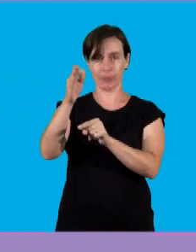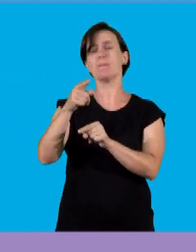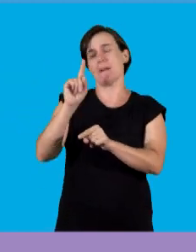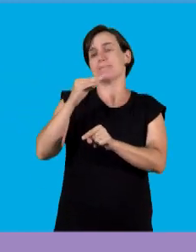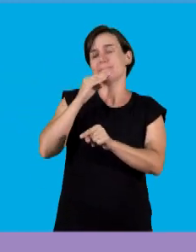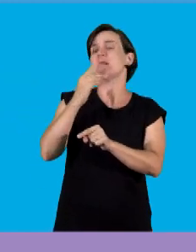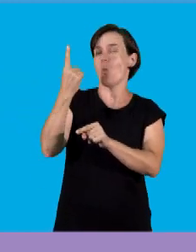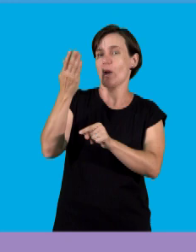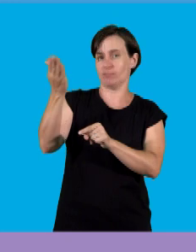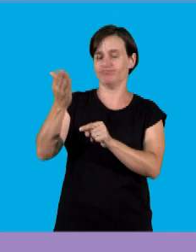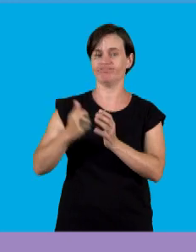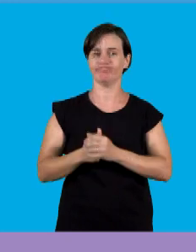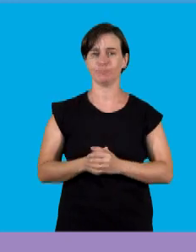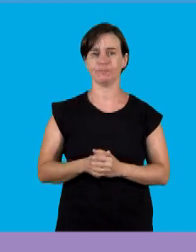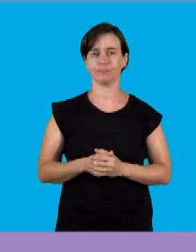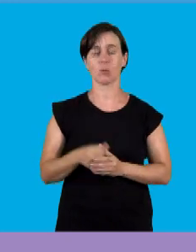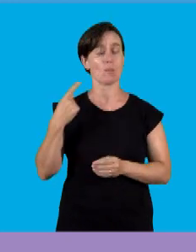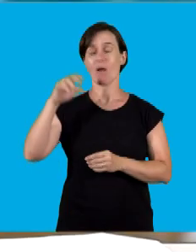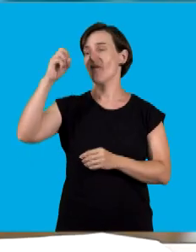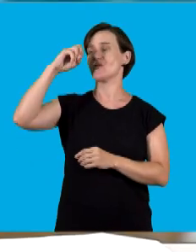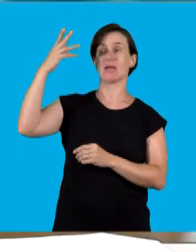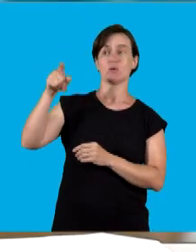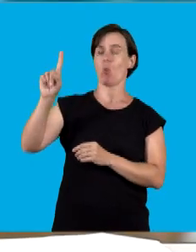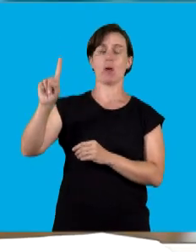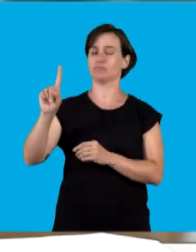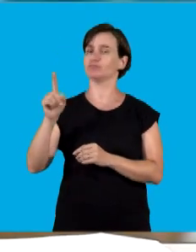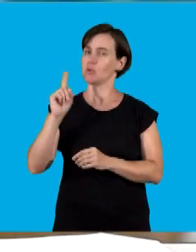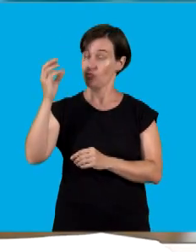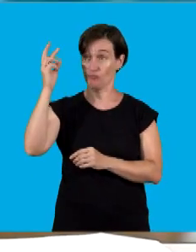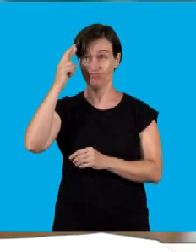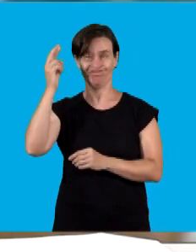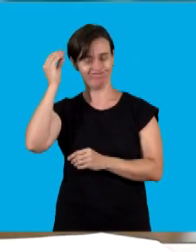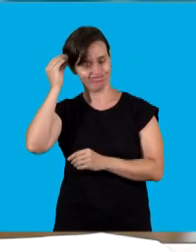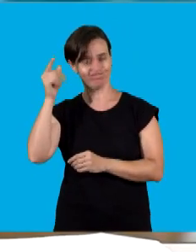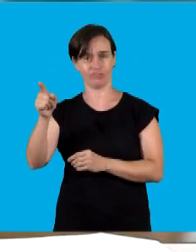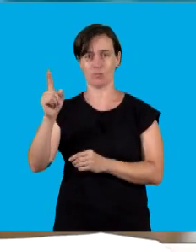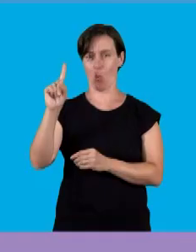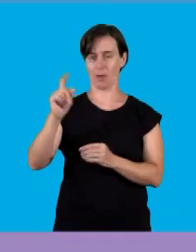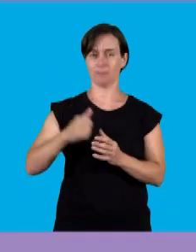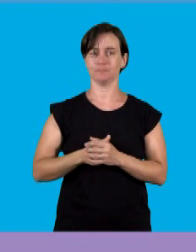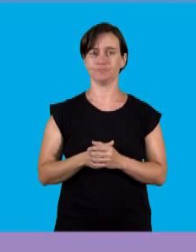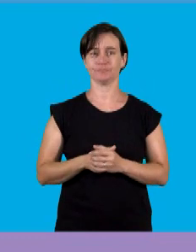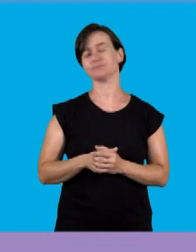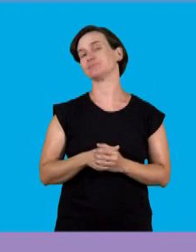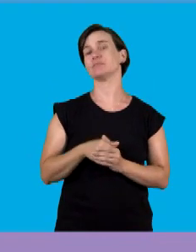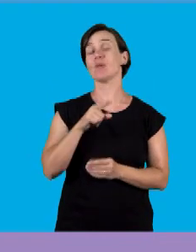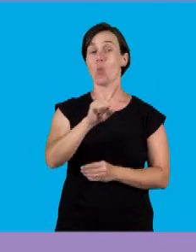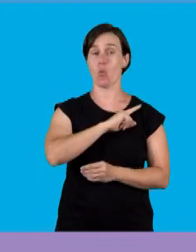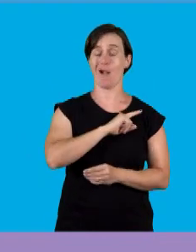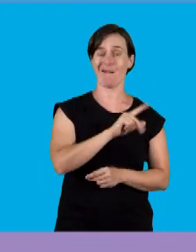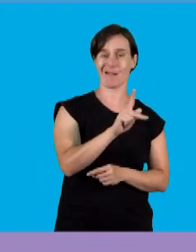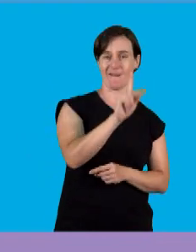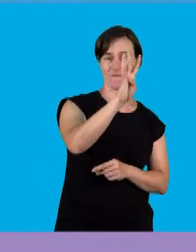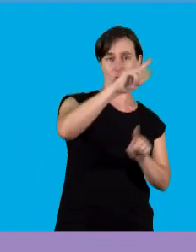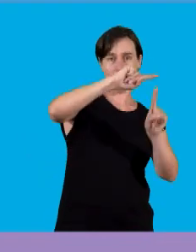has an exponent 1 there. Let us not forget that. So we have an exponent 1 there by that k. That is why we are